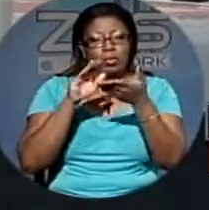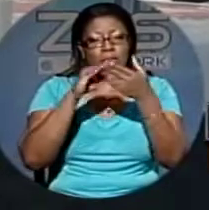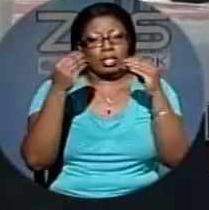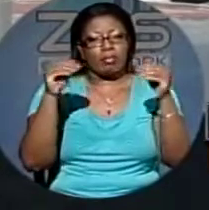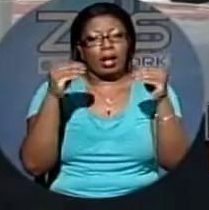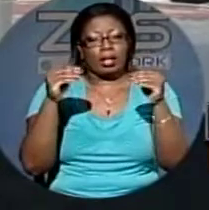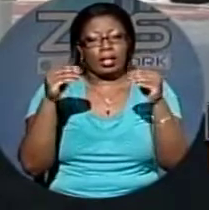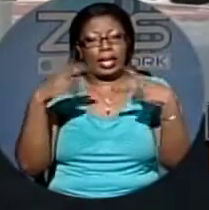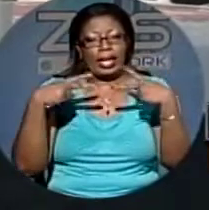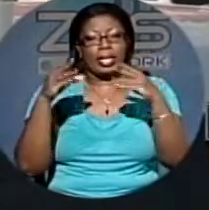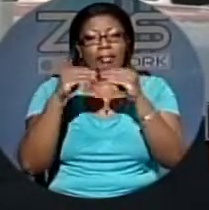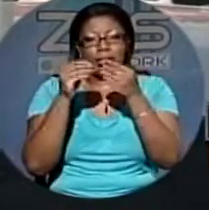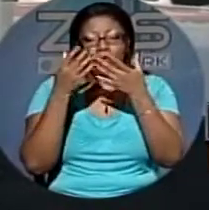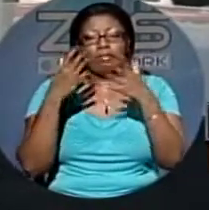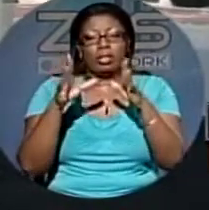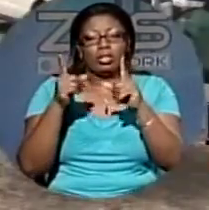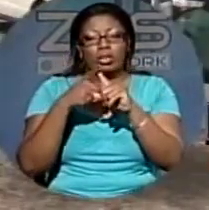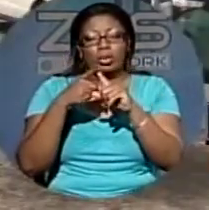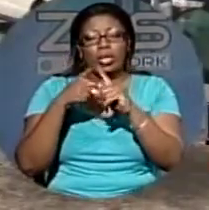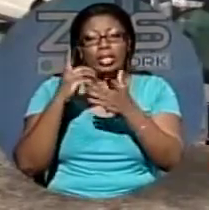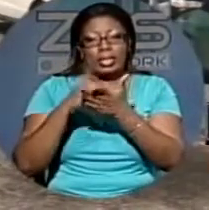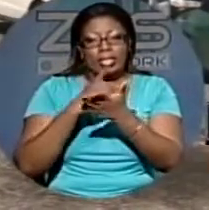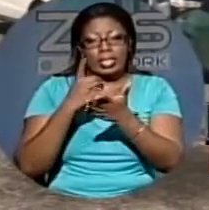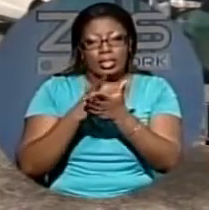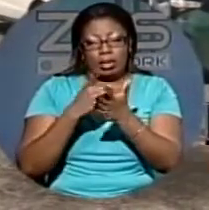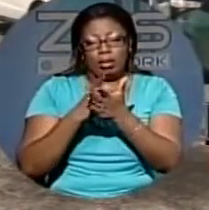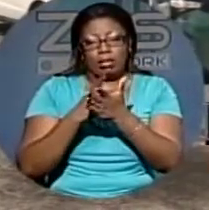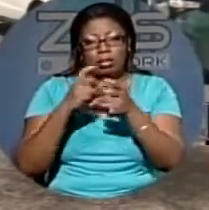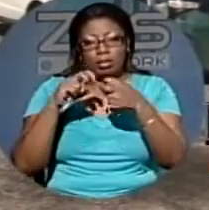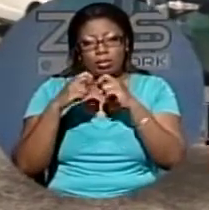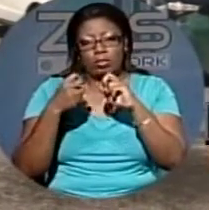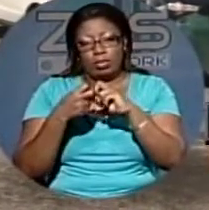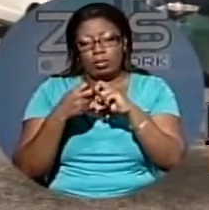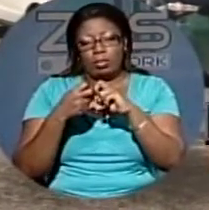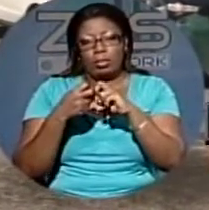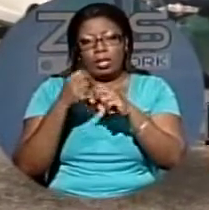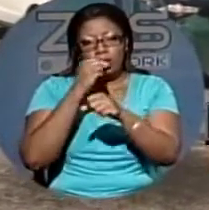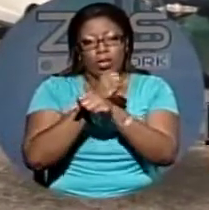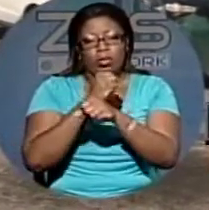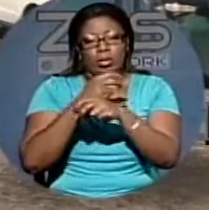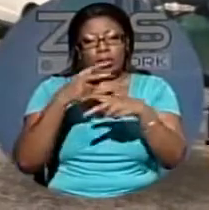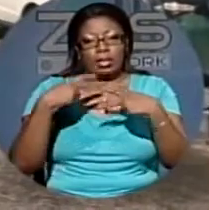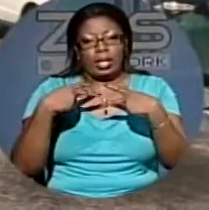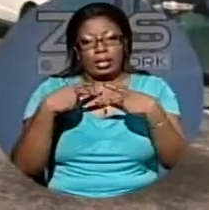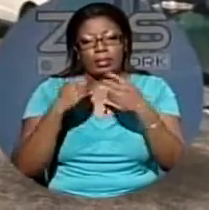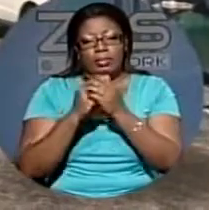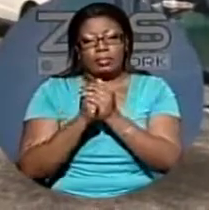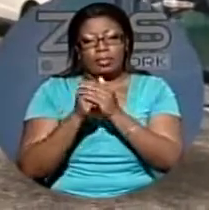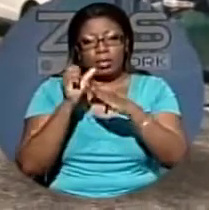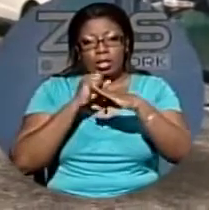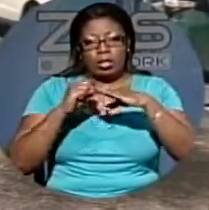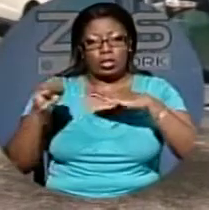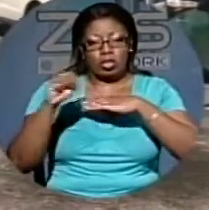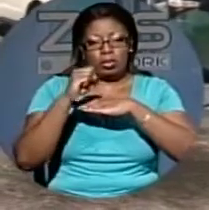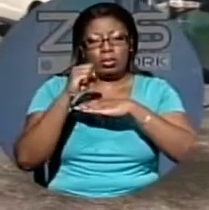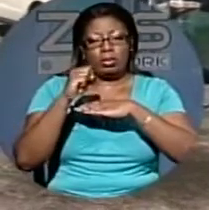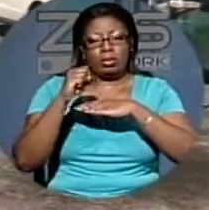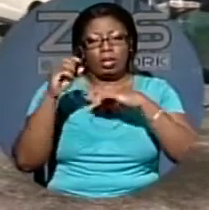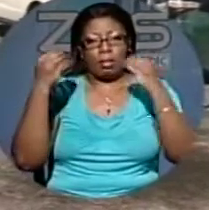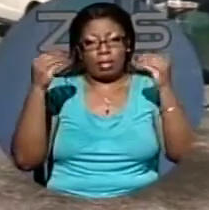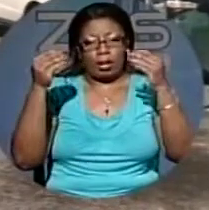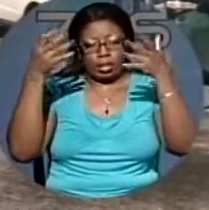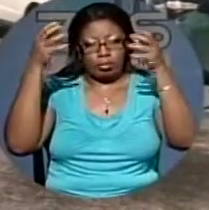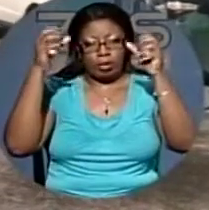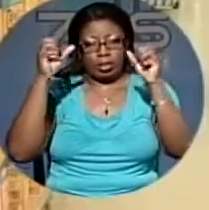said a meeting was held to discuss the many issues employees raised in the media. President of the Bahamas Supermarkets Limited, Mark Finlinson,